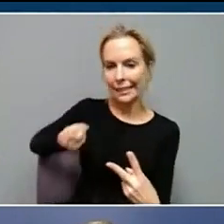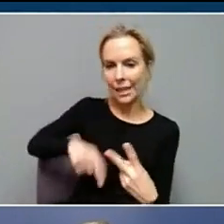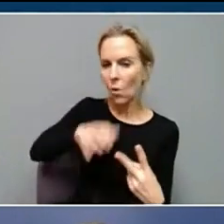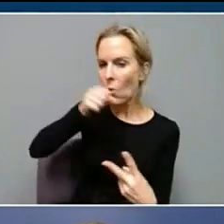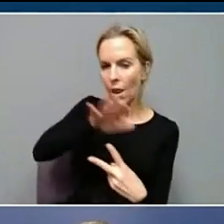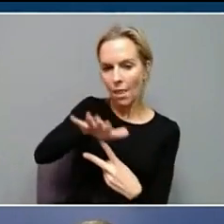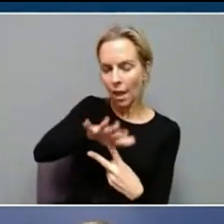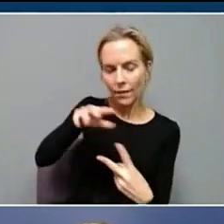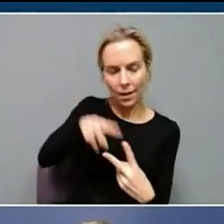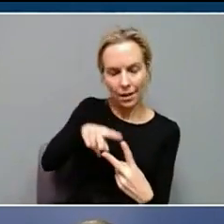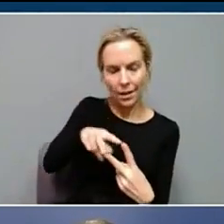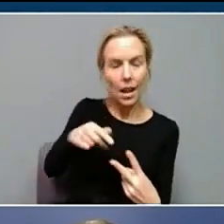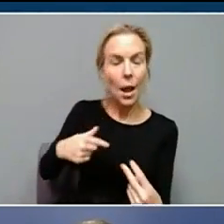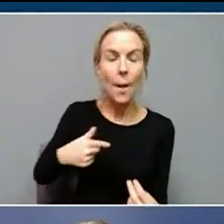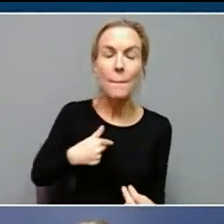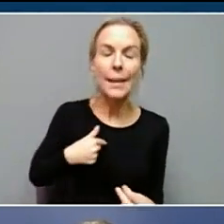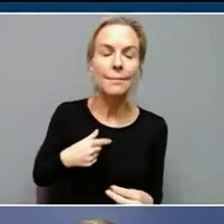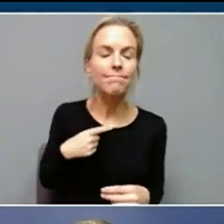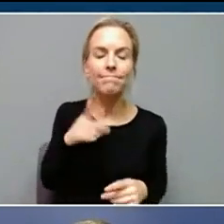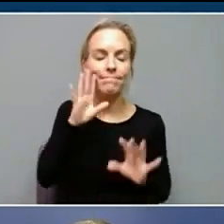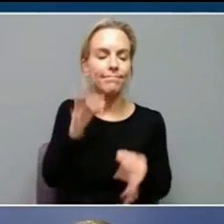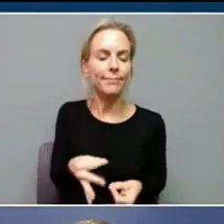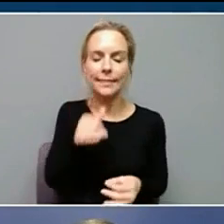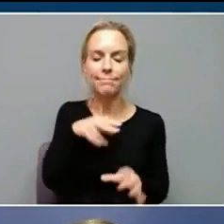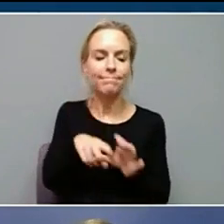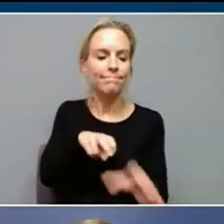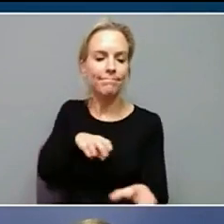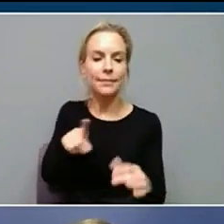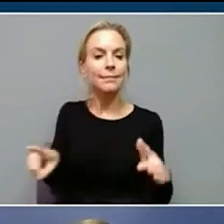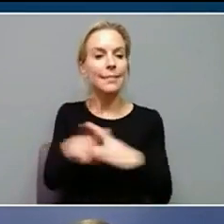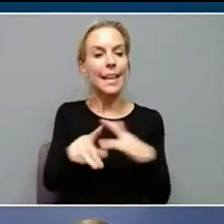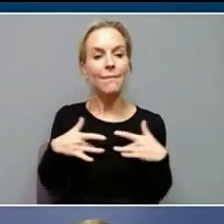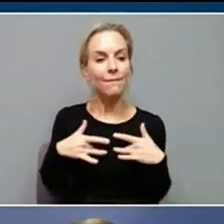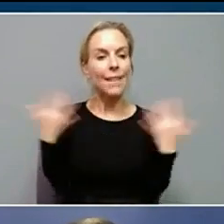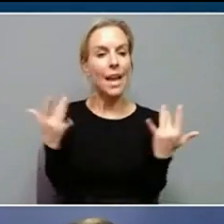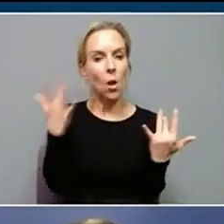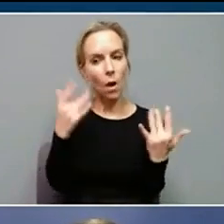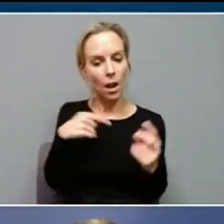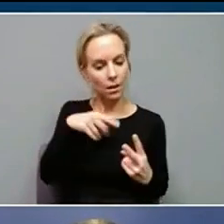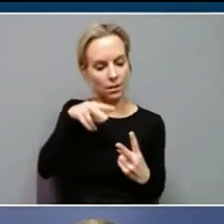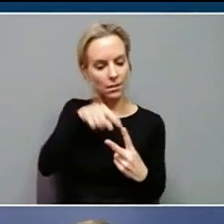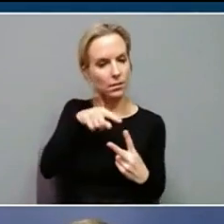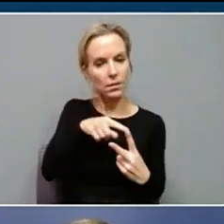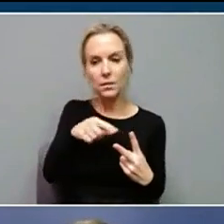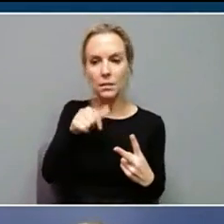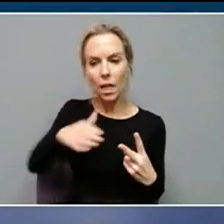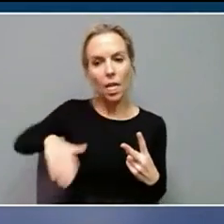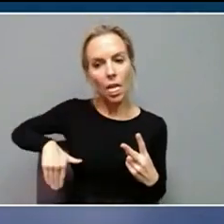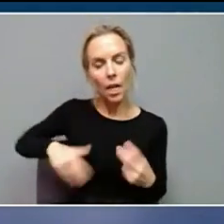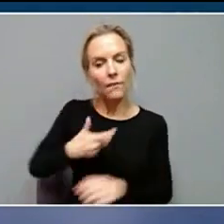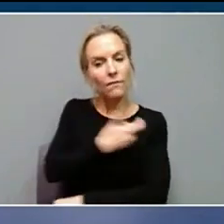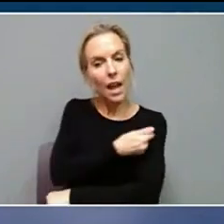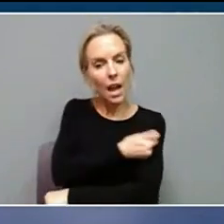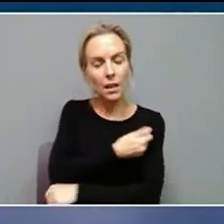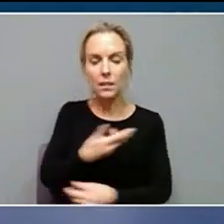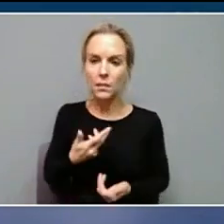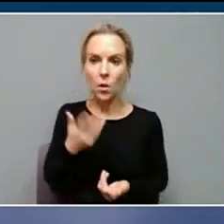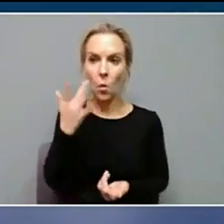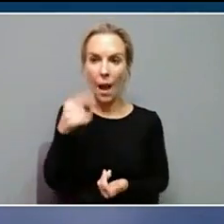morning because I have an unvaccinated child, and this thing is burning through this state.